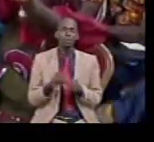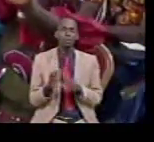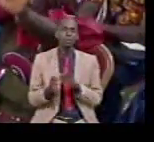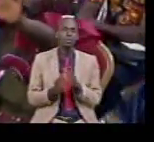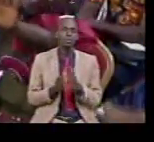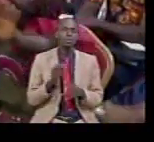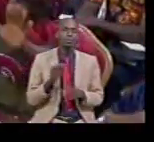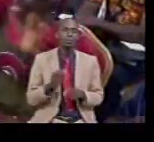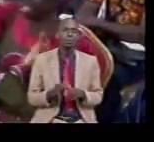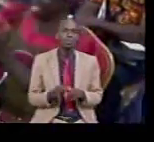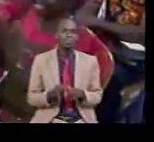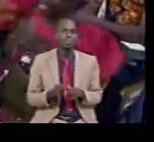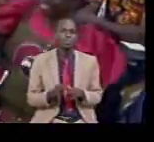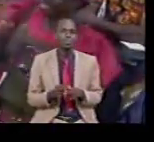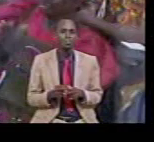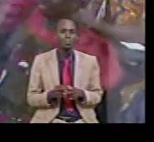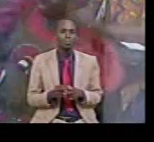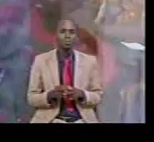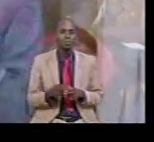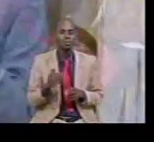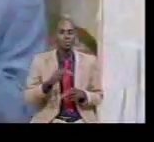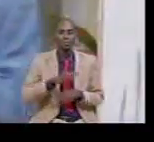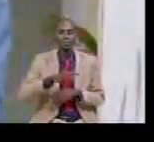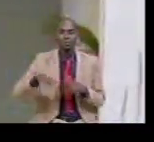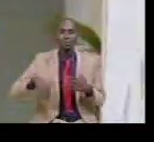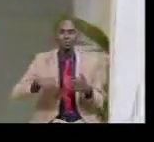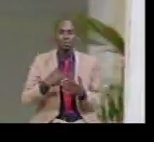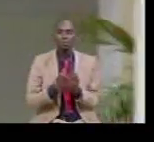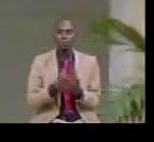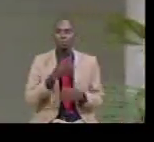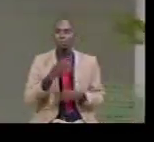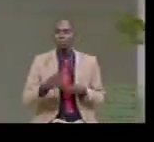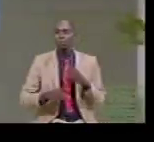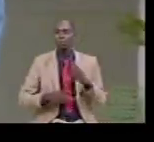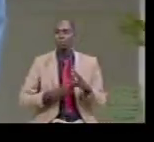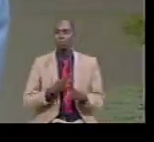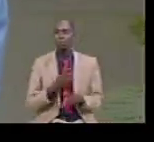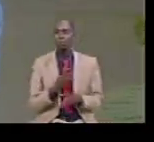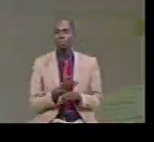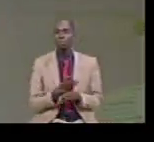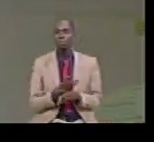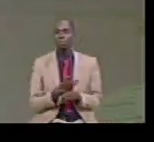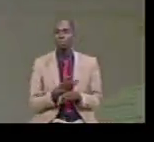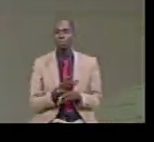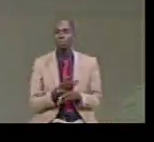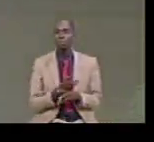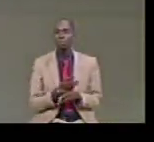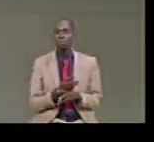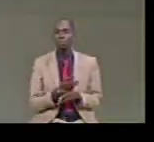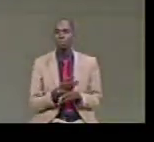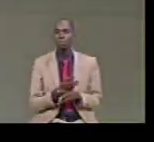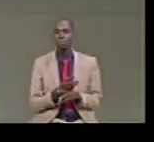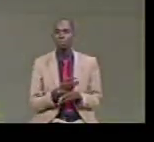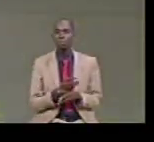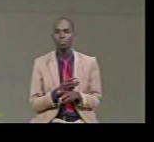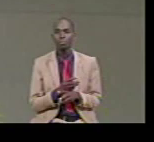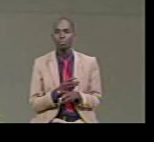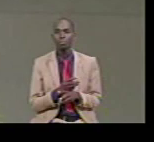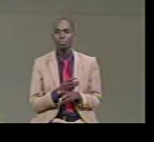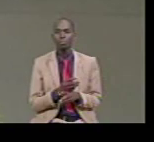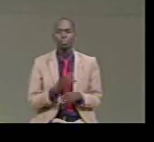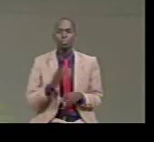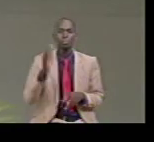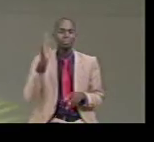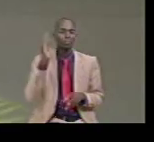The whole world will receive the blessing of God very soon from the city of